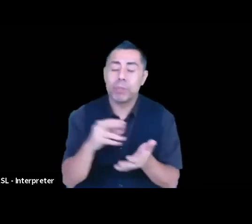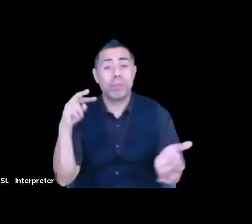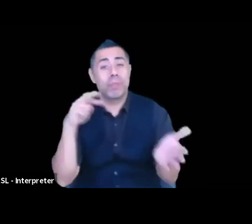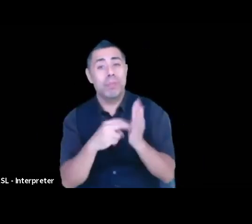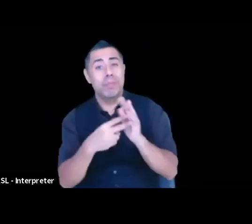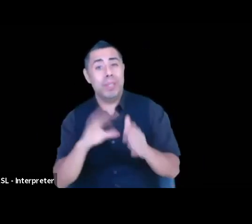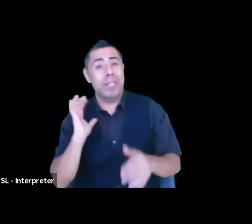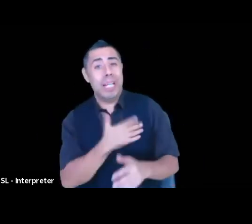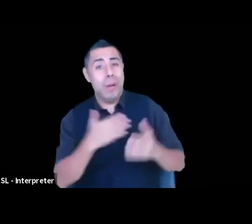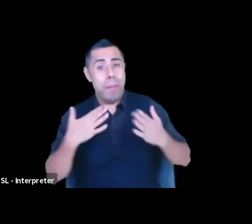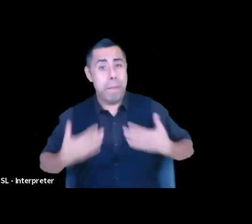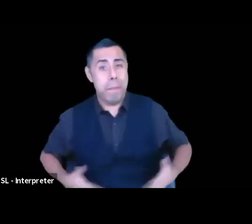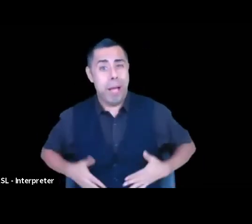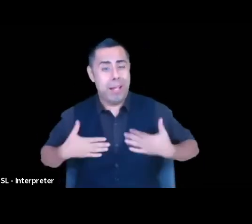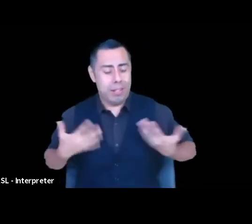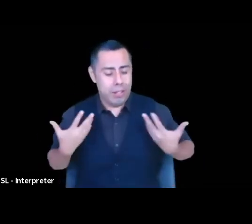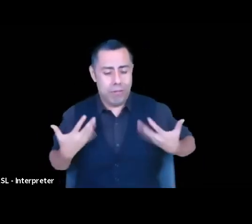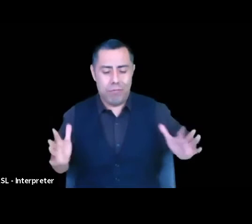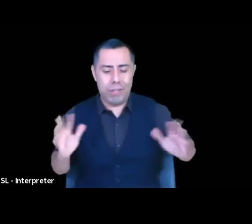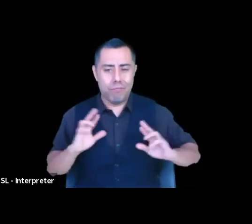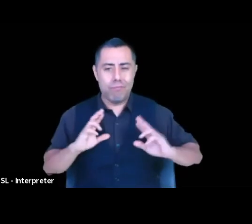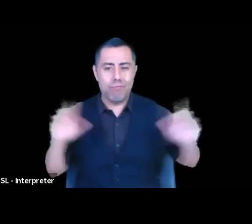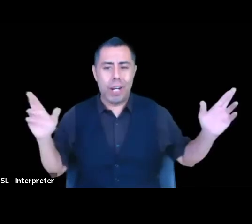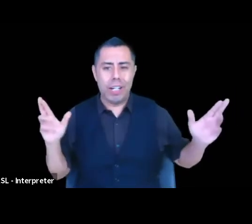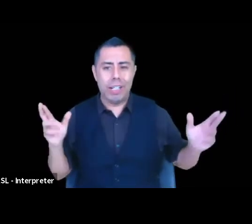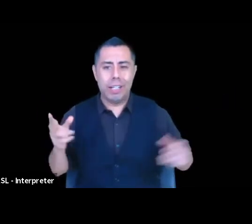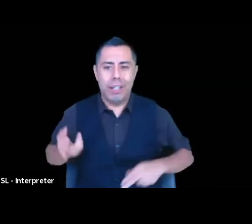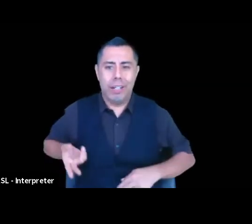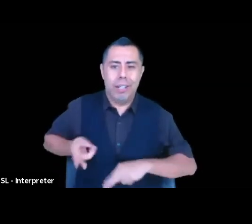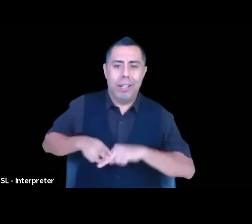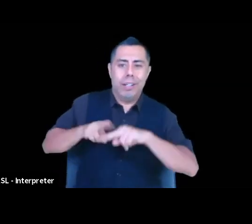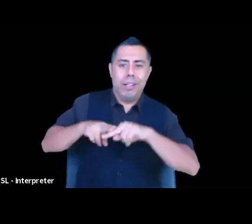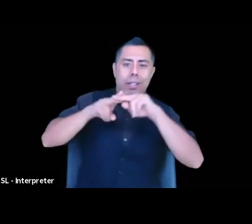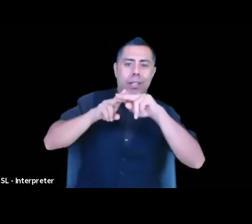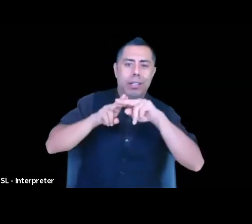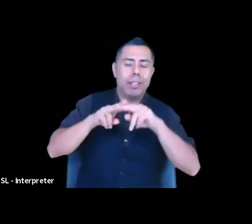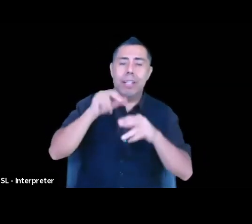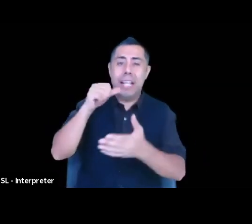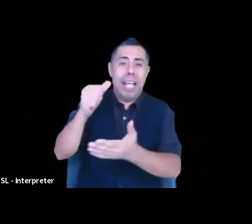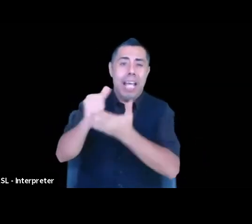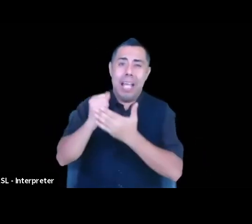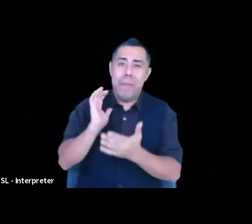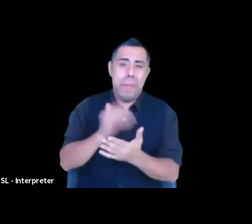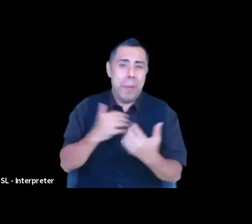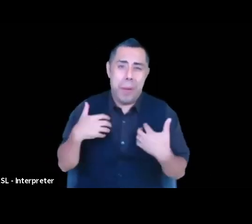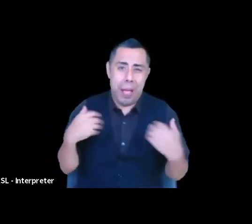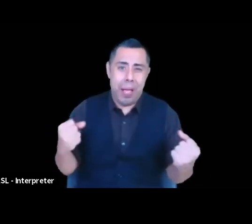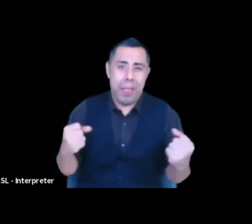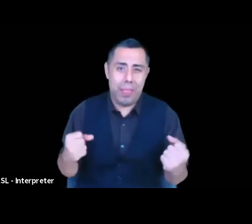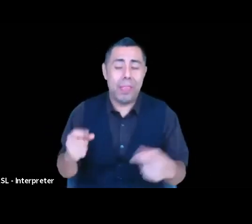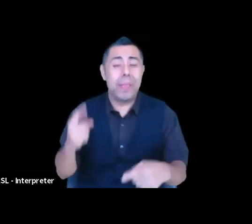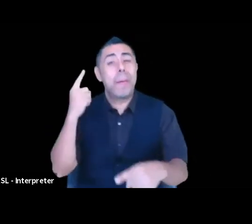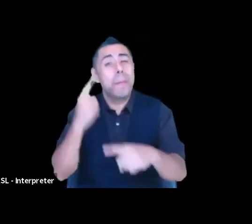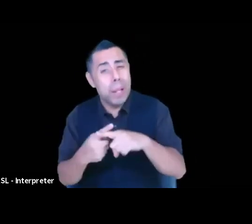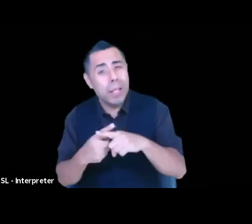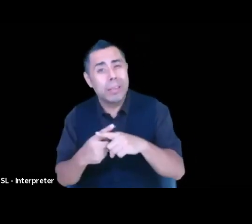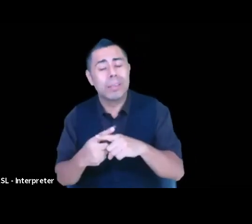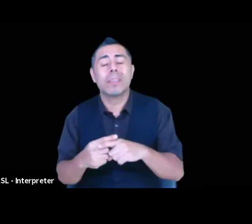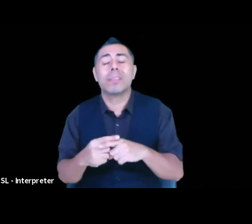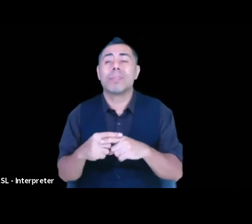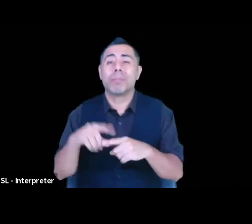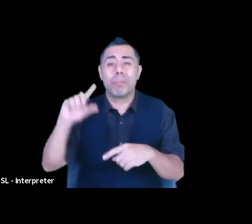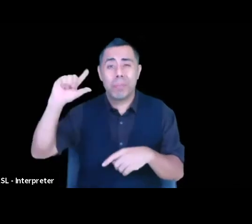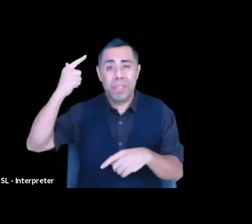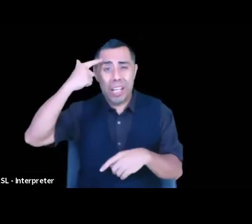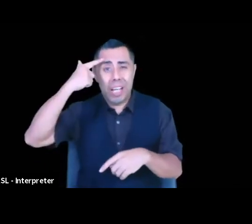And that's not helping with our health. And then also just the confinement to reservations, how the government put us